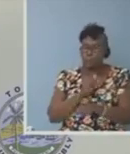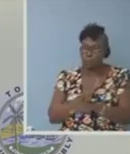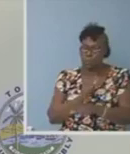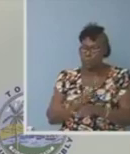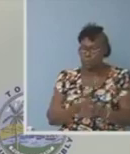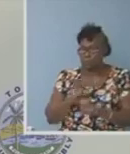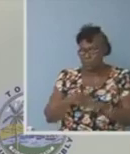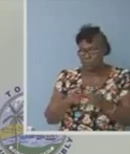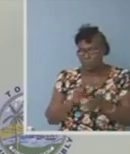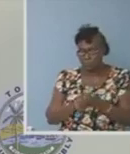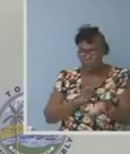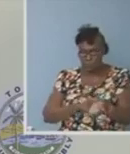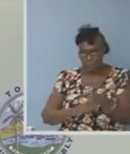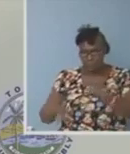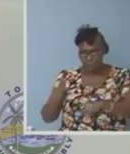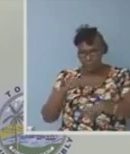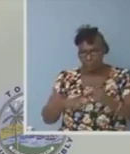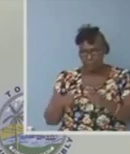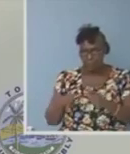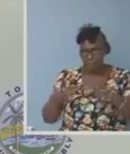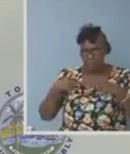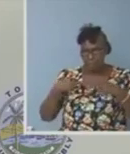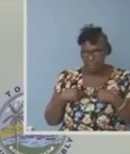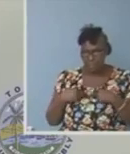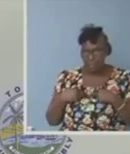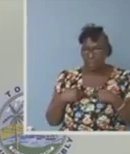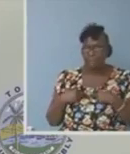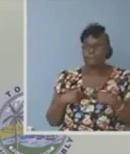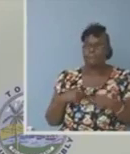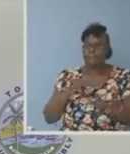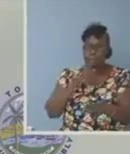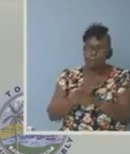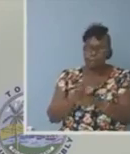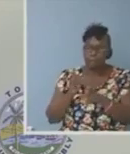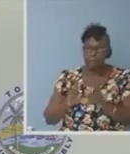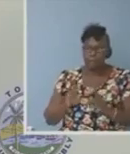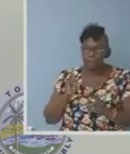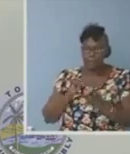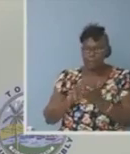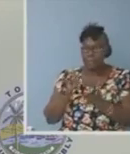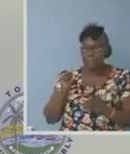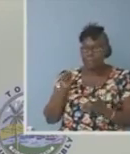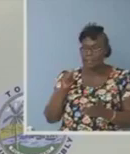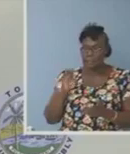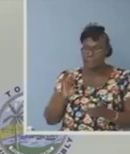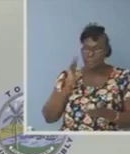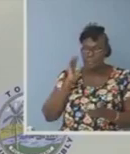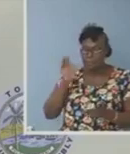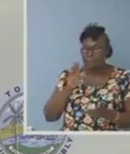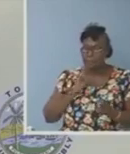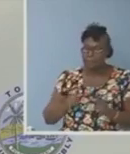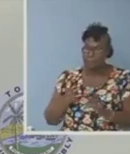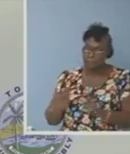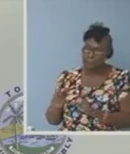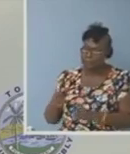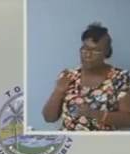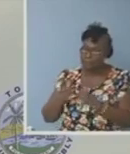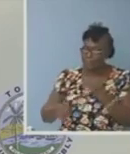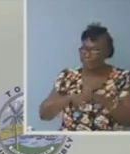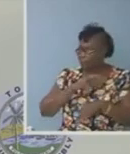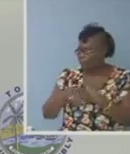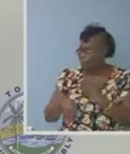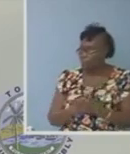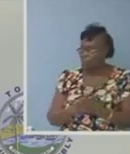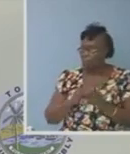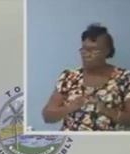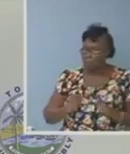so that when the time comes and we have definitive dates, they will be prepared. So finally, to all students, I